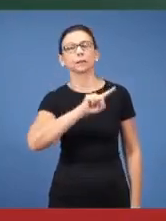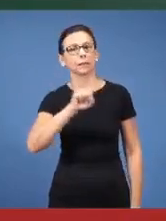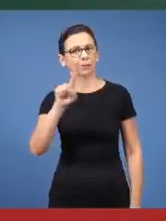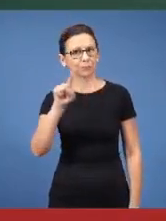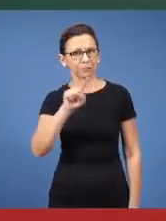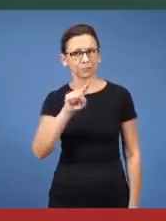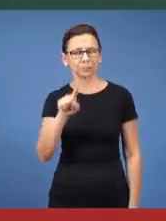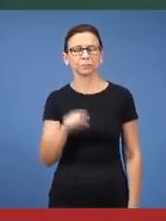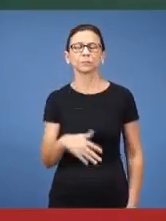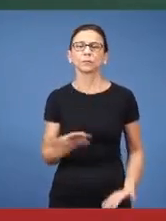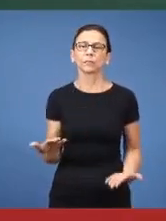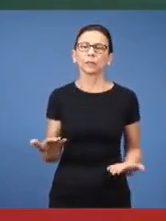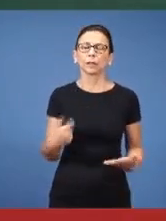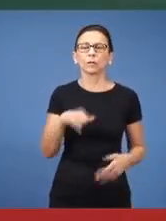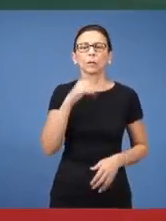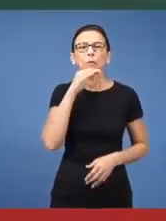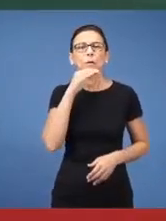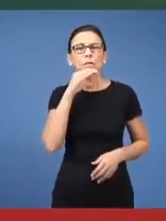No.